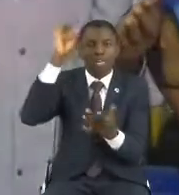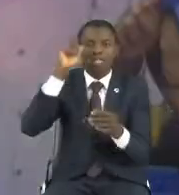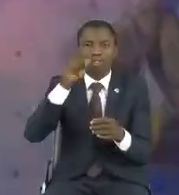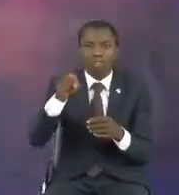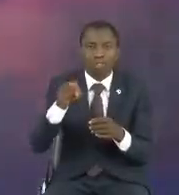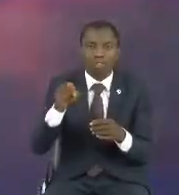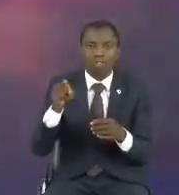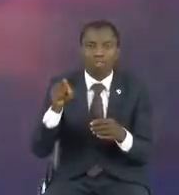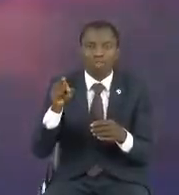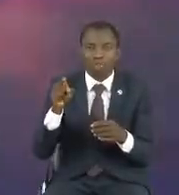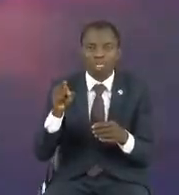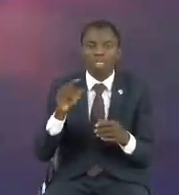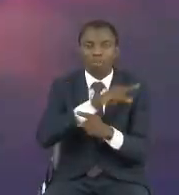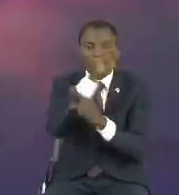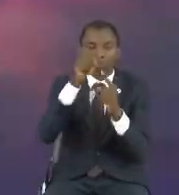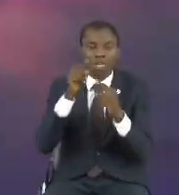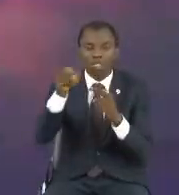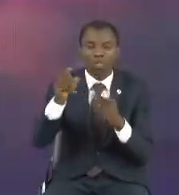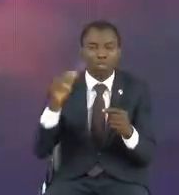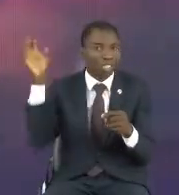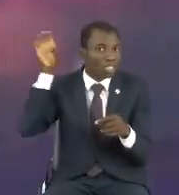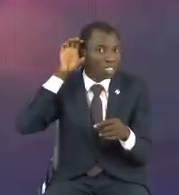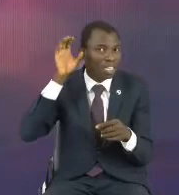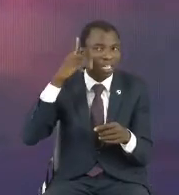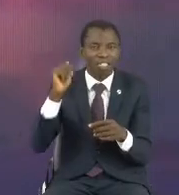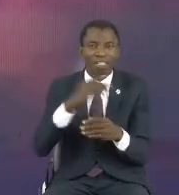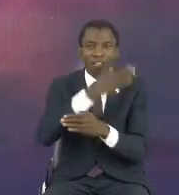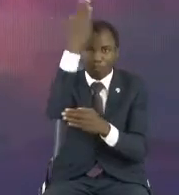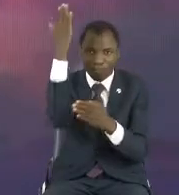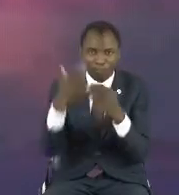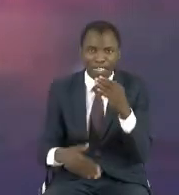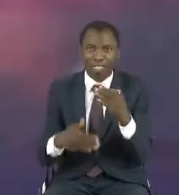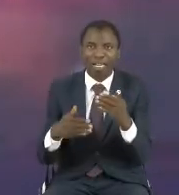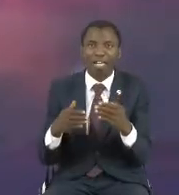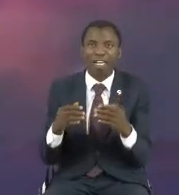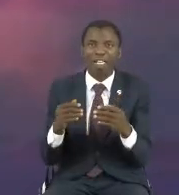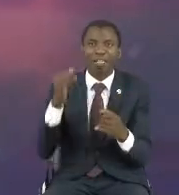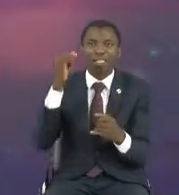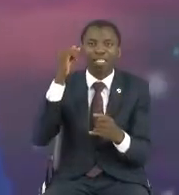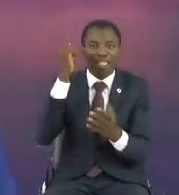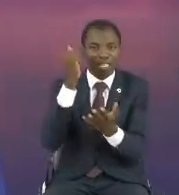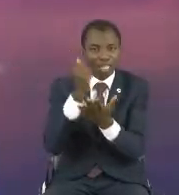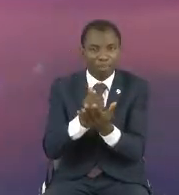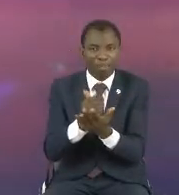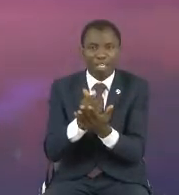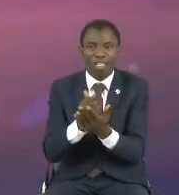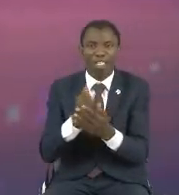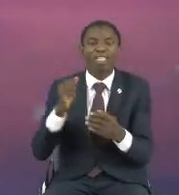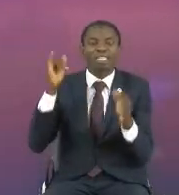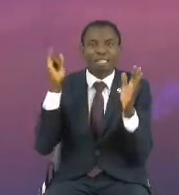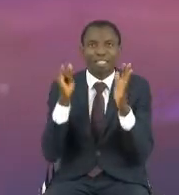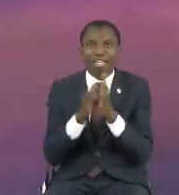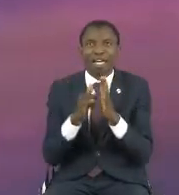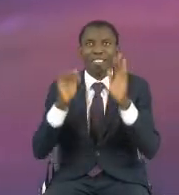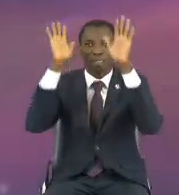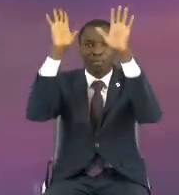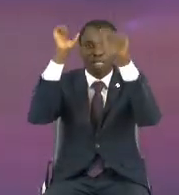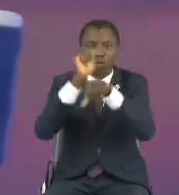the final amen, that miracle has come. That healing